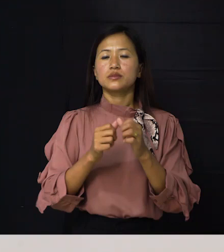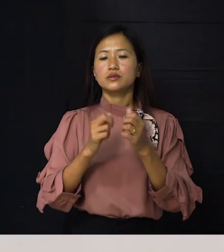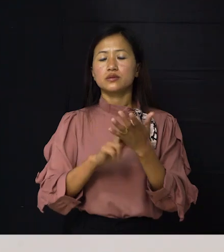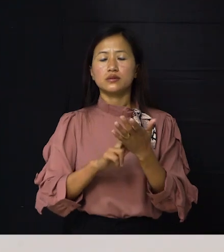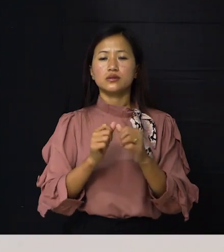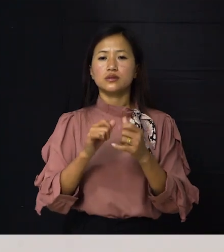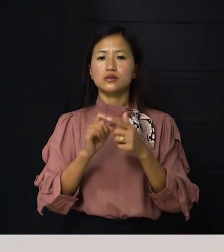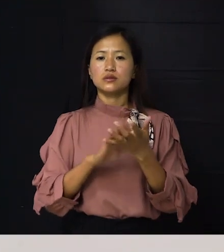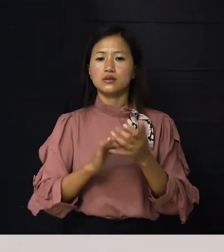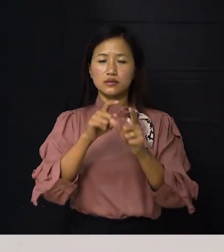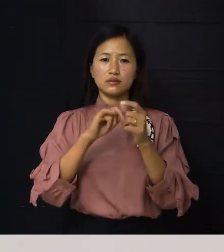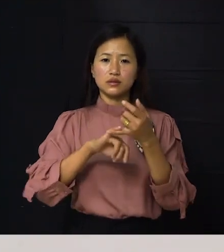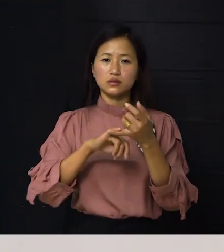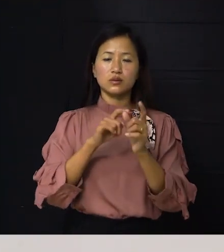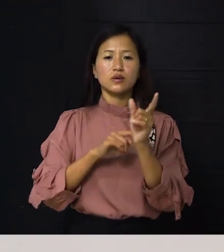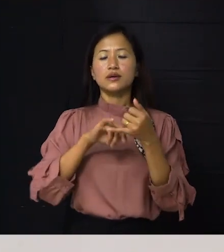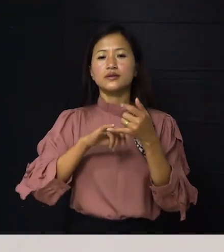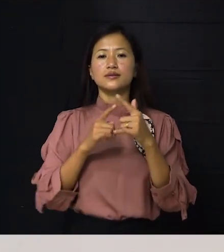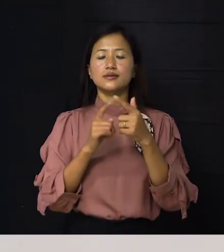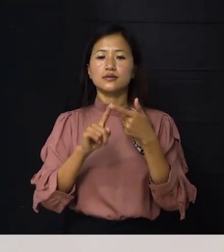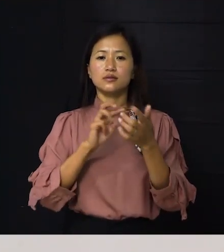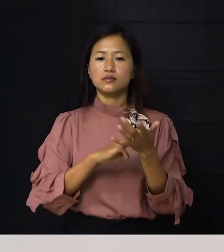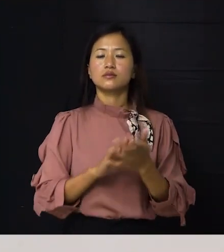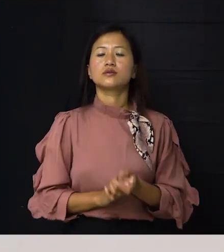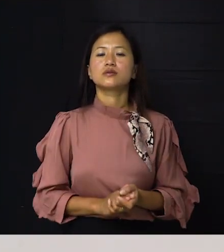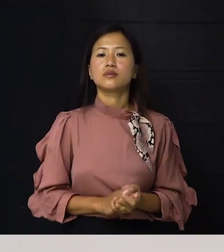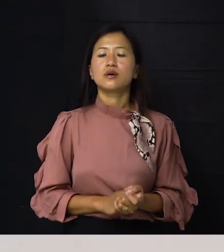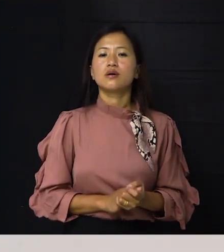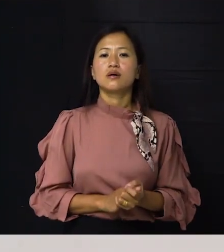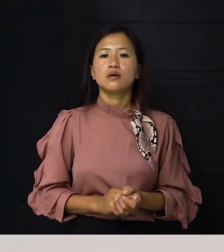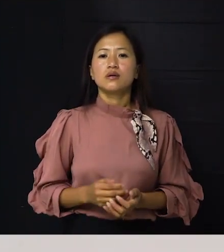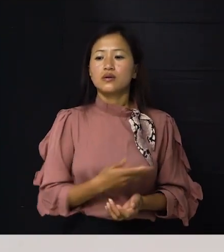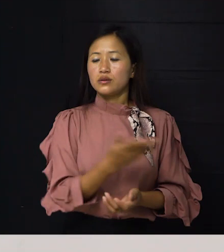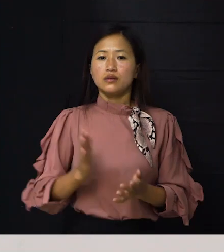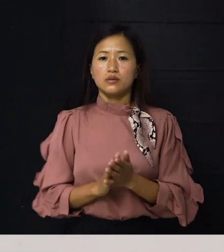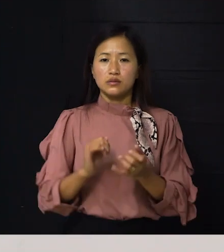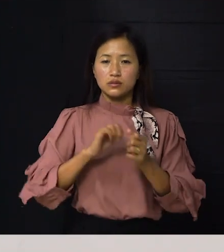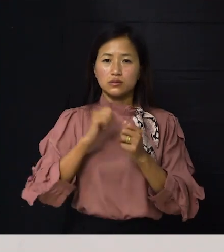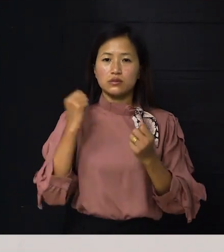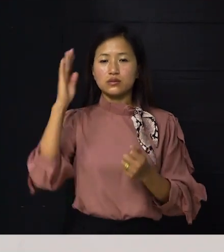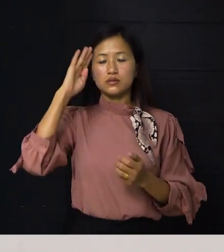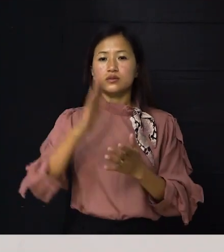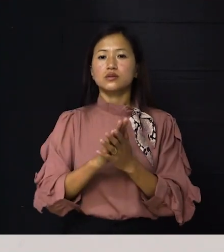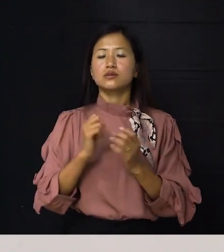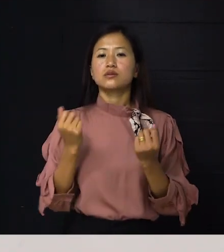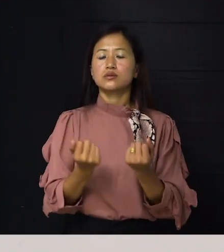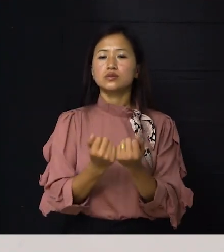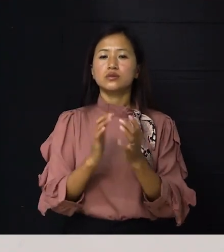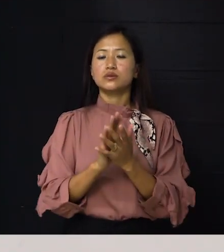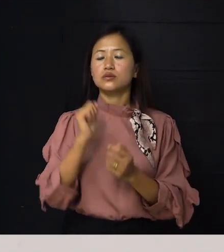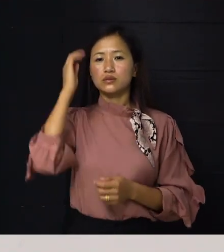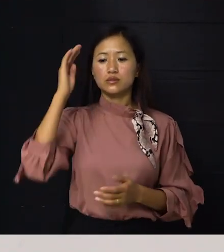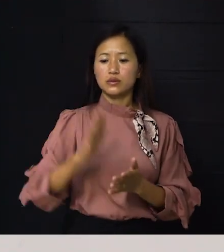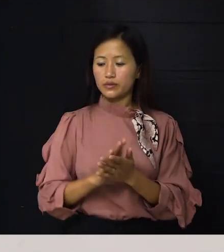system, where there was a rank in the soldiers. You know, the soldiers, they were given